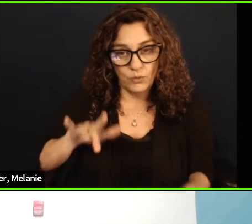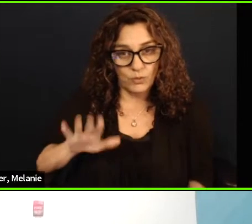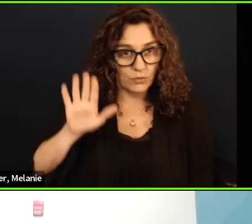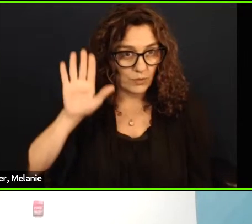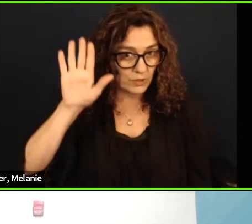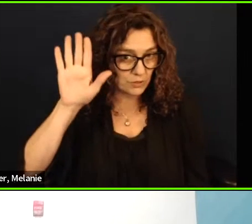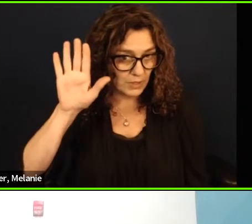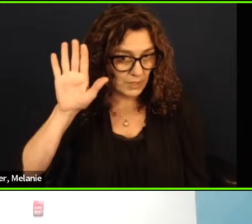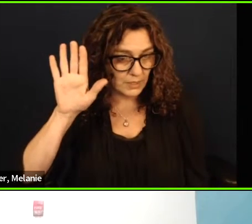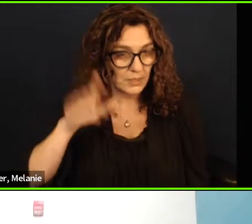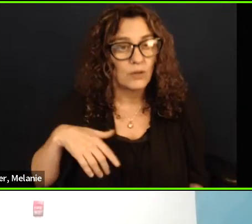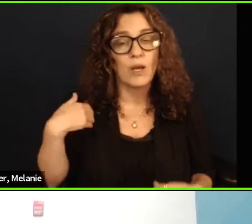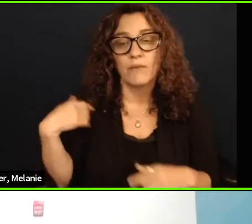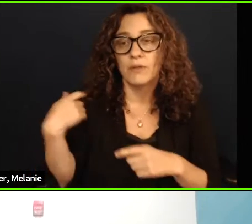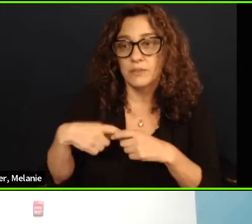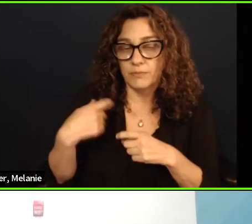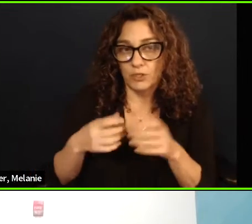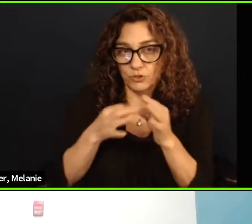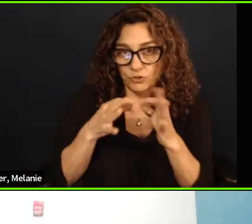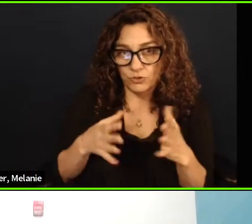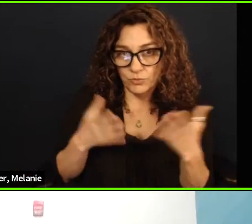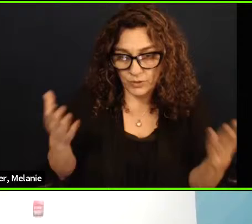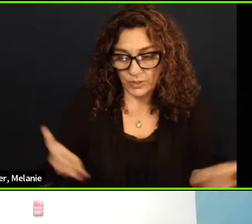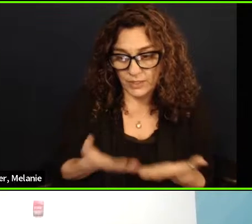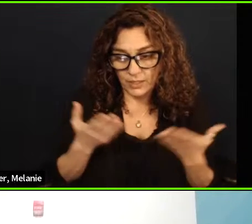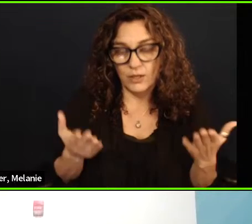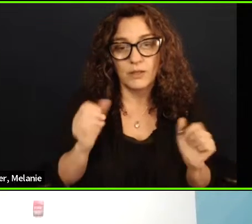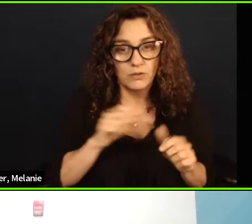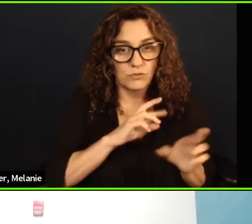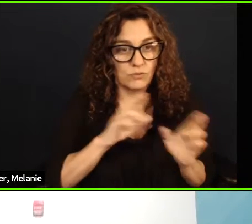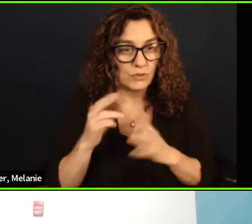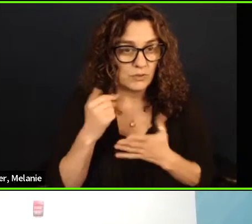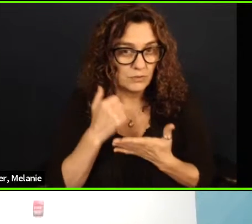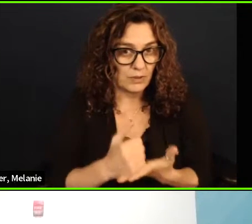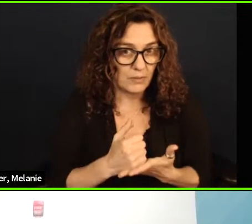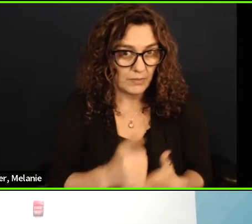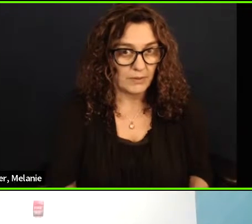and we do have a Spanish interpreter on standby that can help.